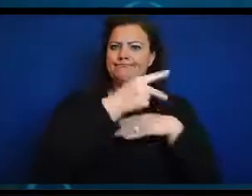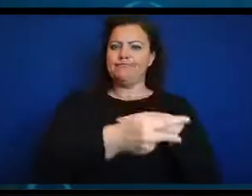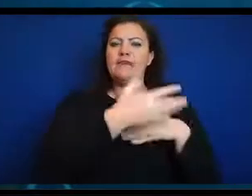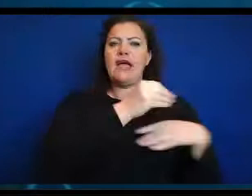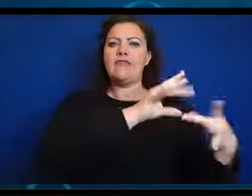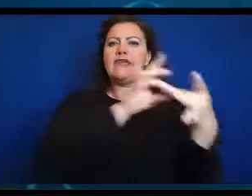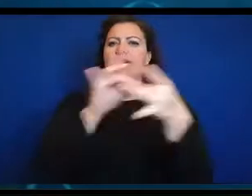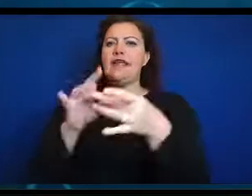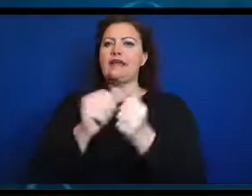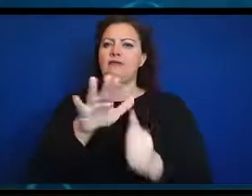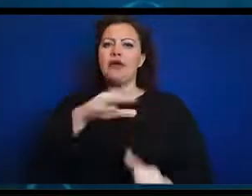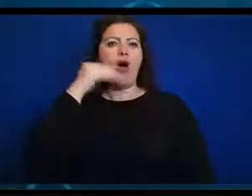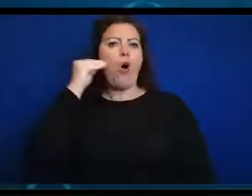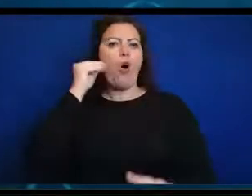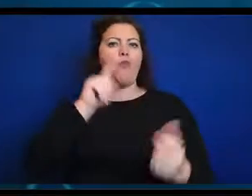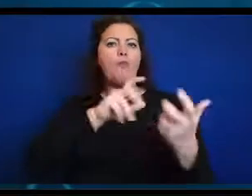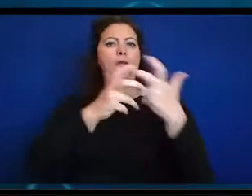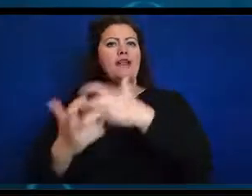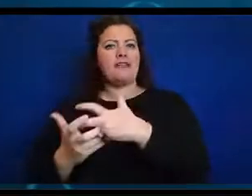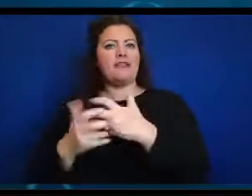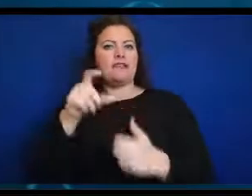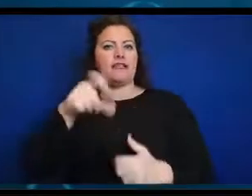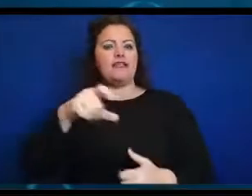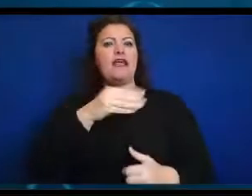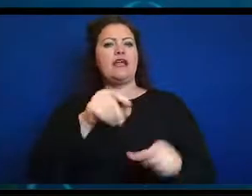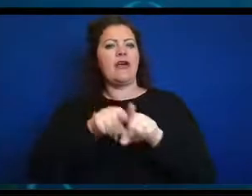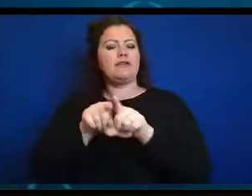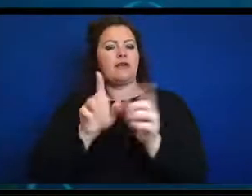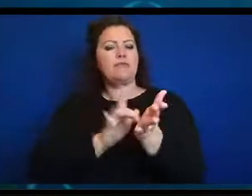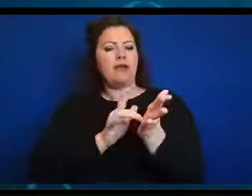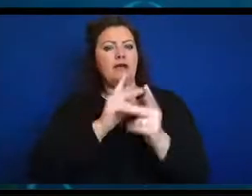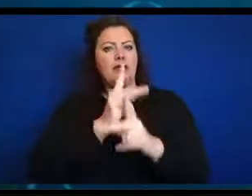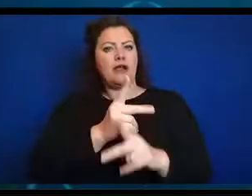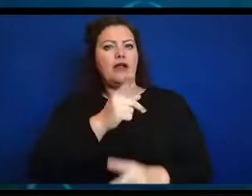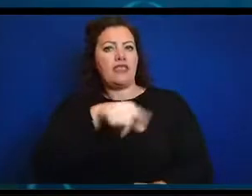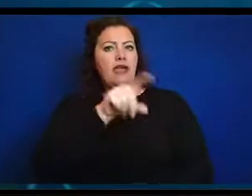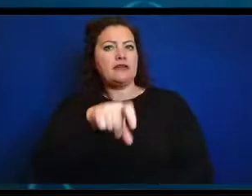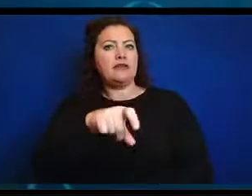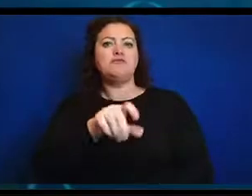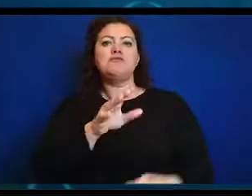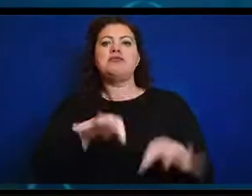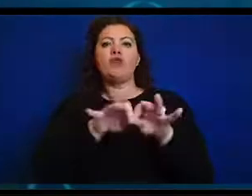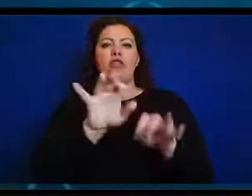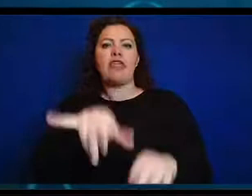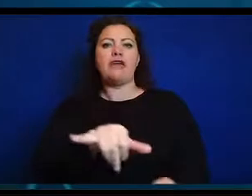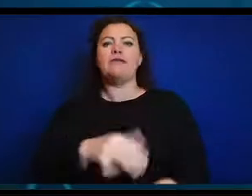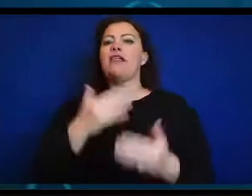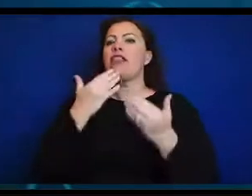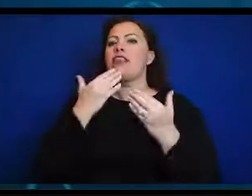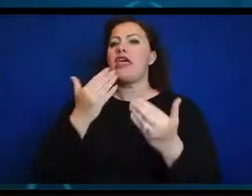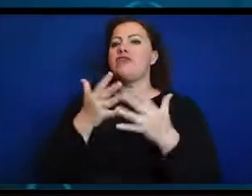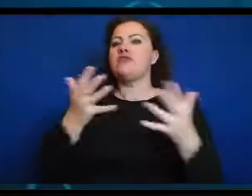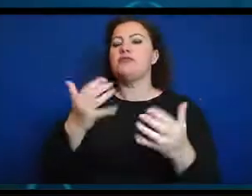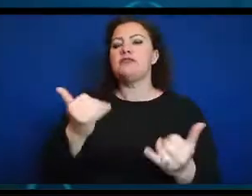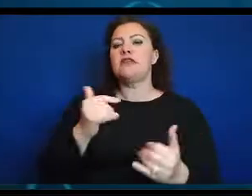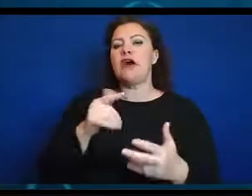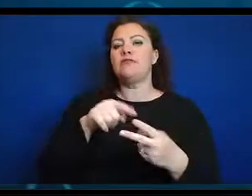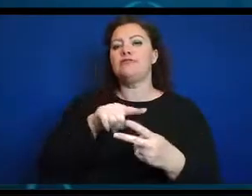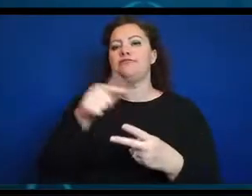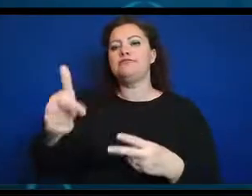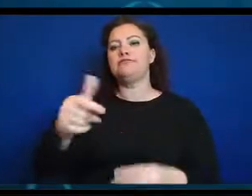modifications they need, as well as the medical care they need, I think is critical. Doctor, thanks very much. I'll turn next to Ranking Member